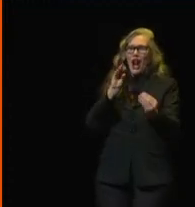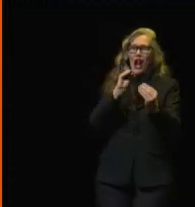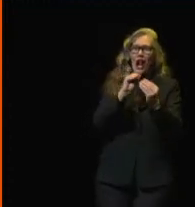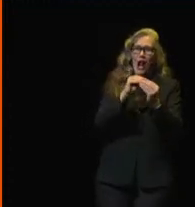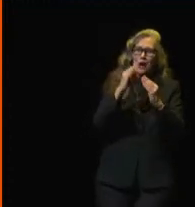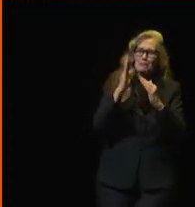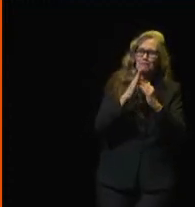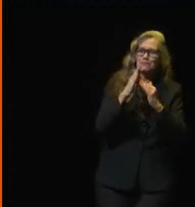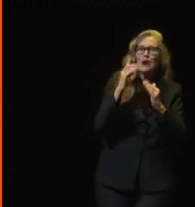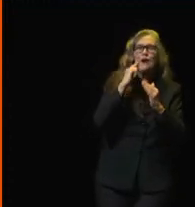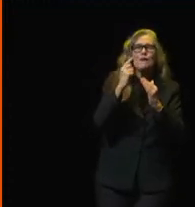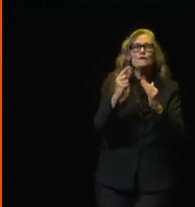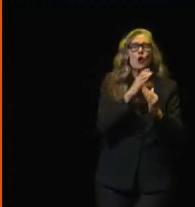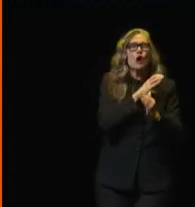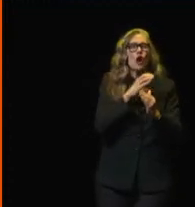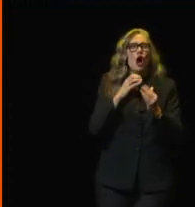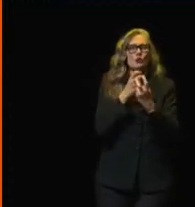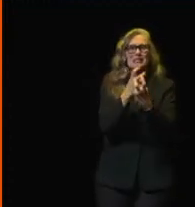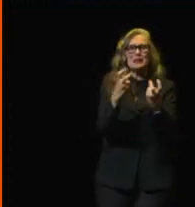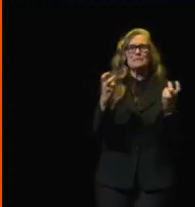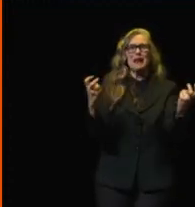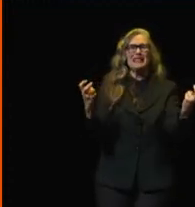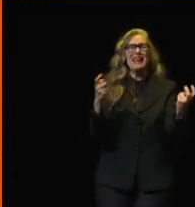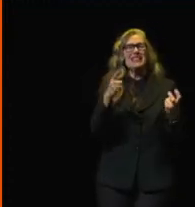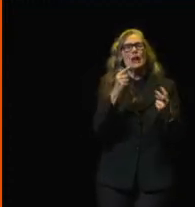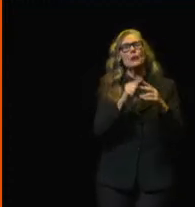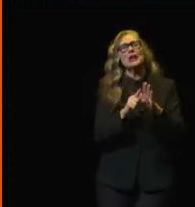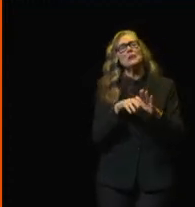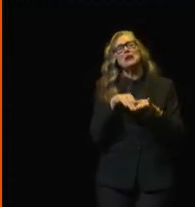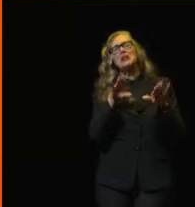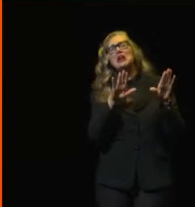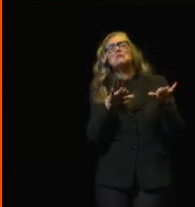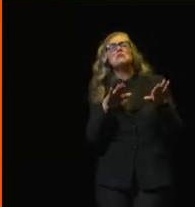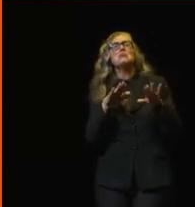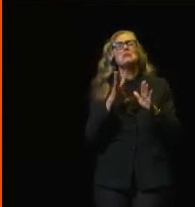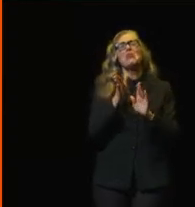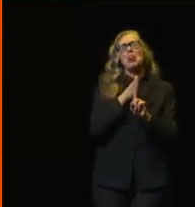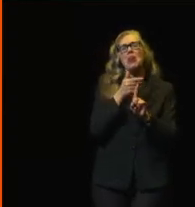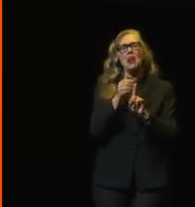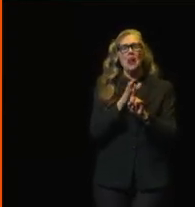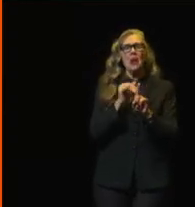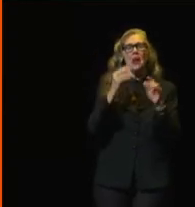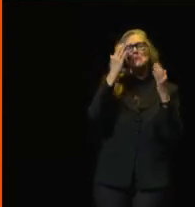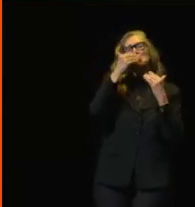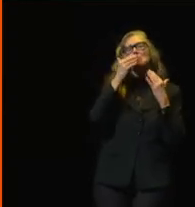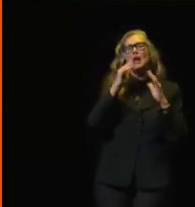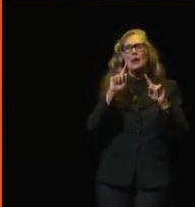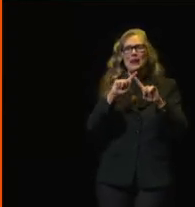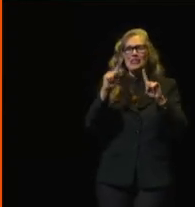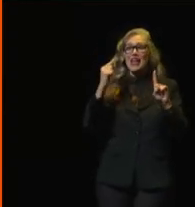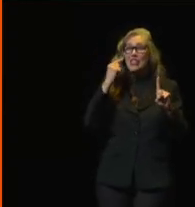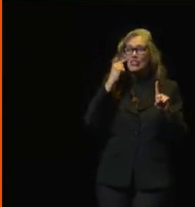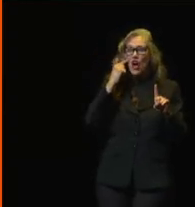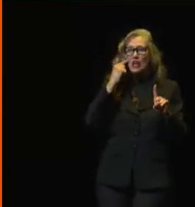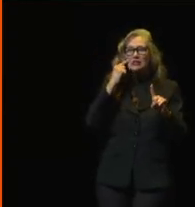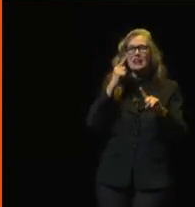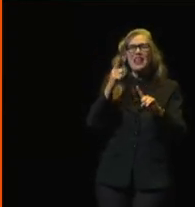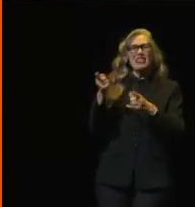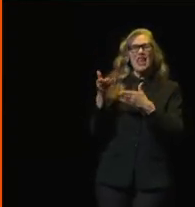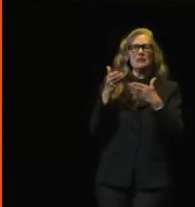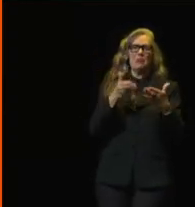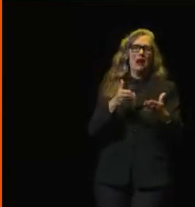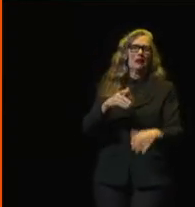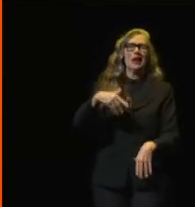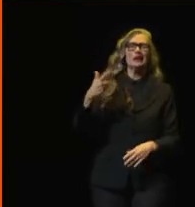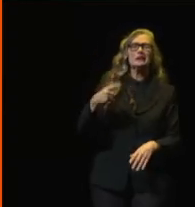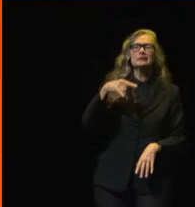chair was super solicitous, but basically the orientation seemed as though they all thought they had brought a totem, a